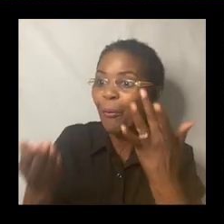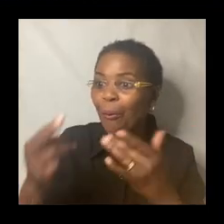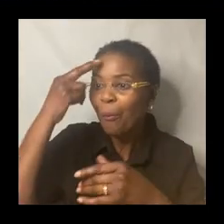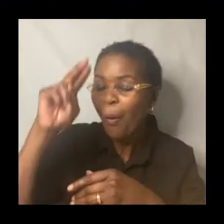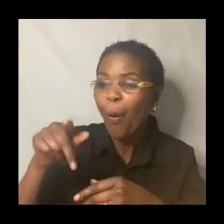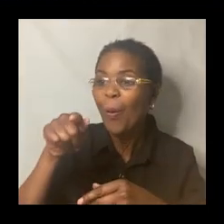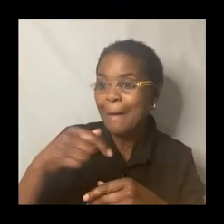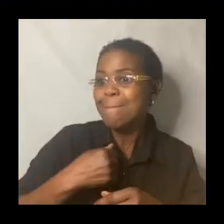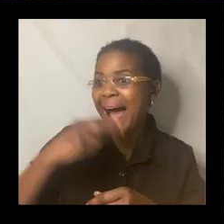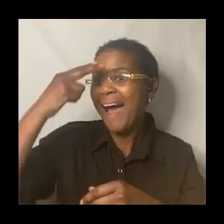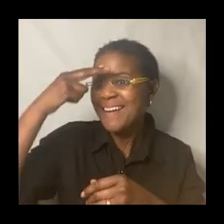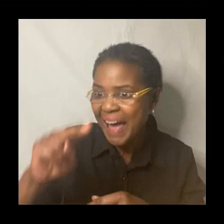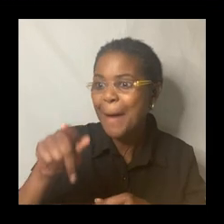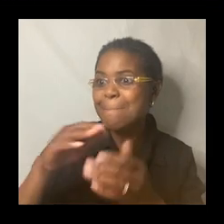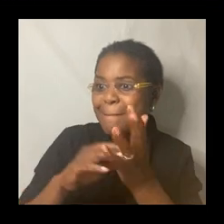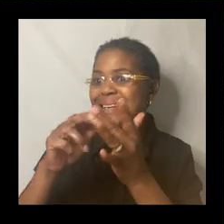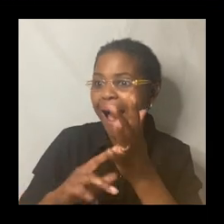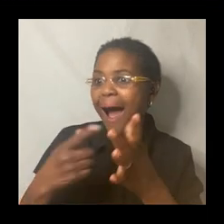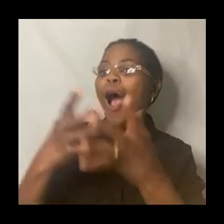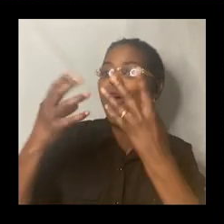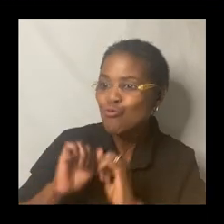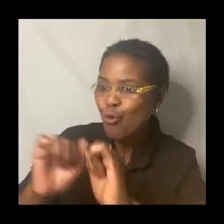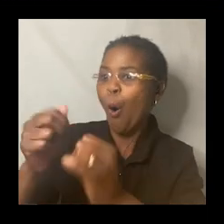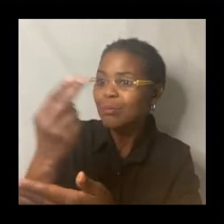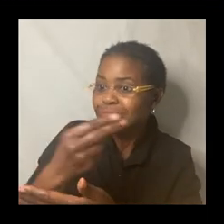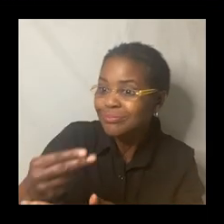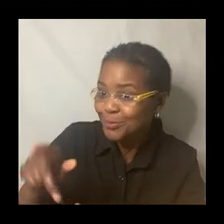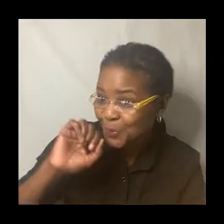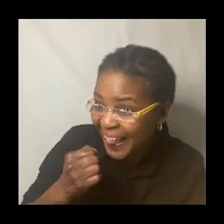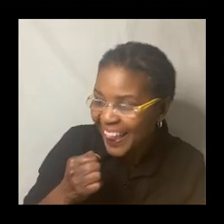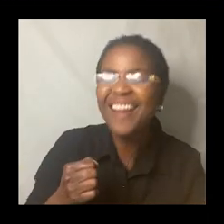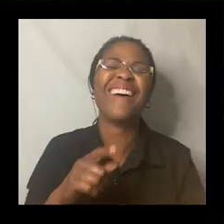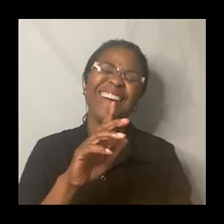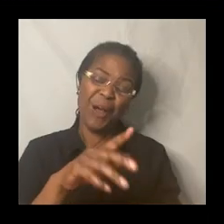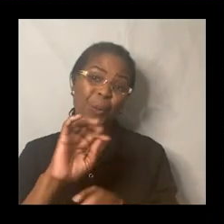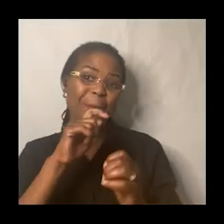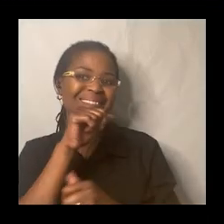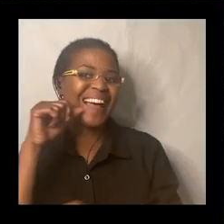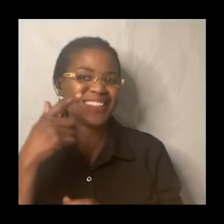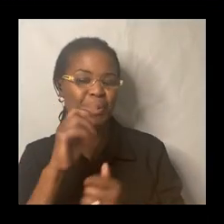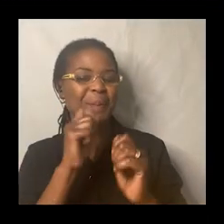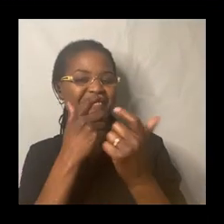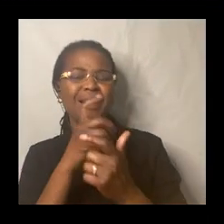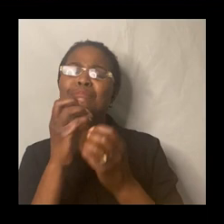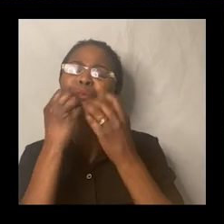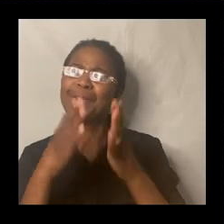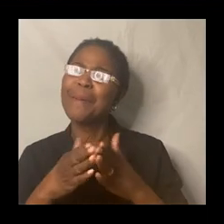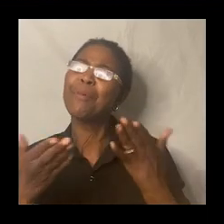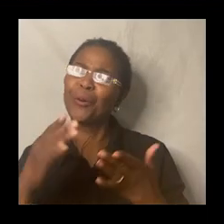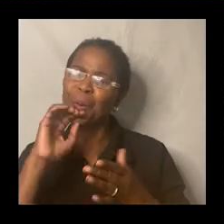Mina with your beautiful artwork? That would be fun. It's a beautiful book. So, yeah, that would be